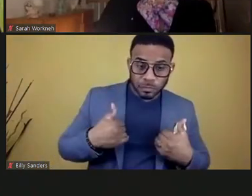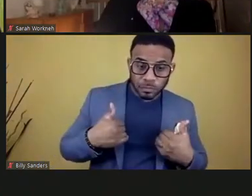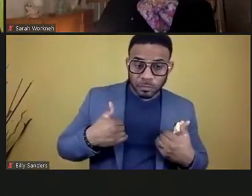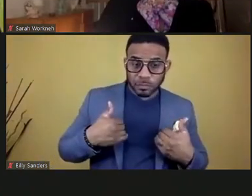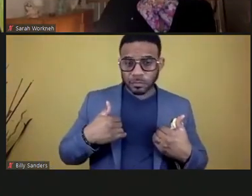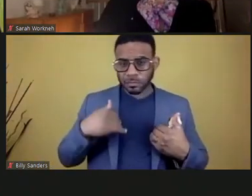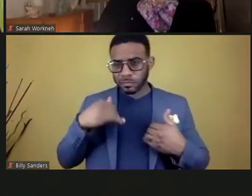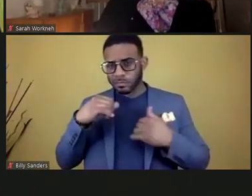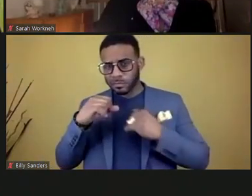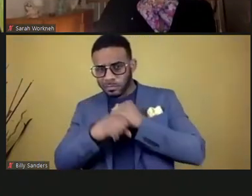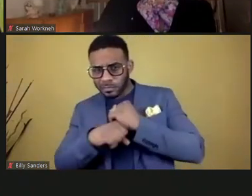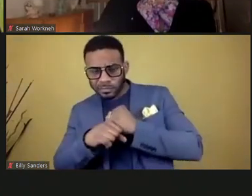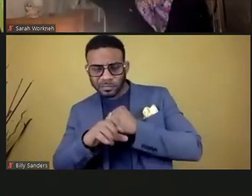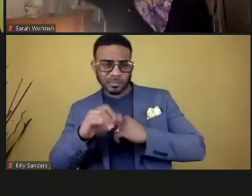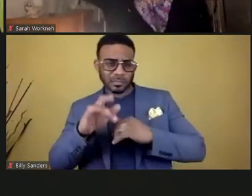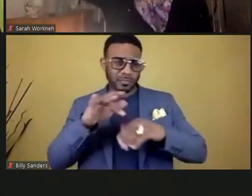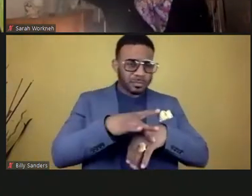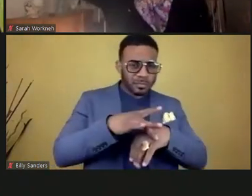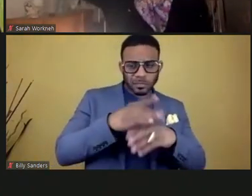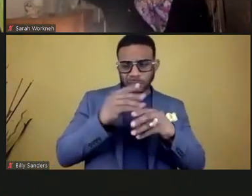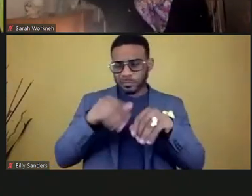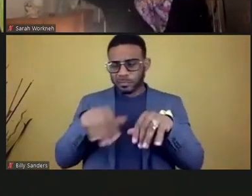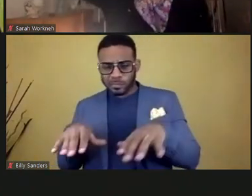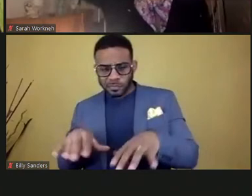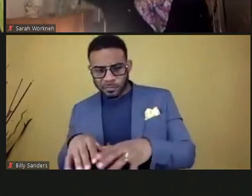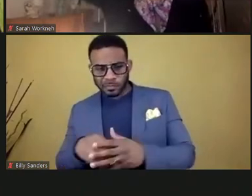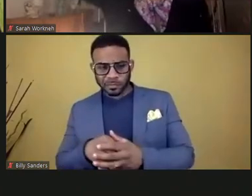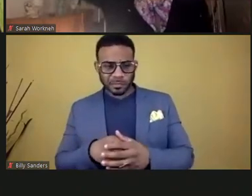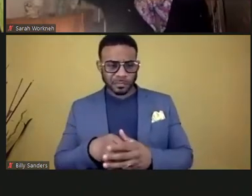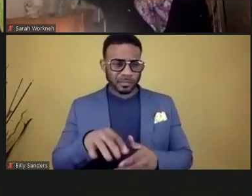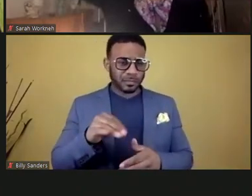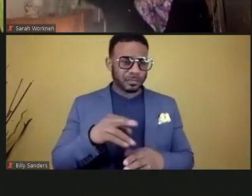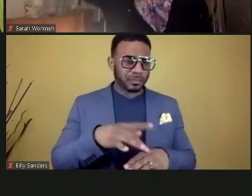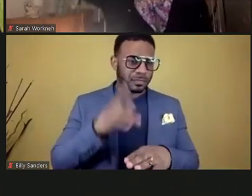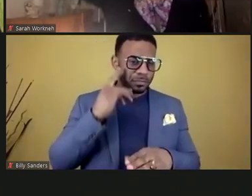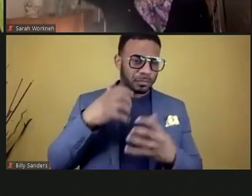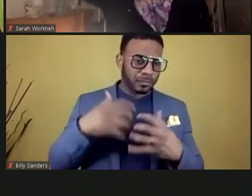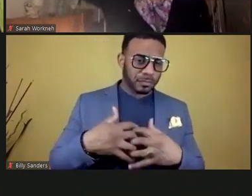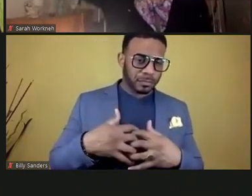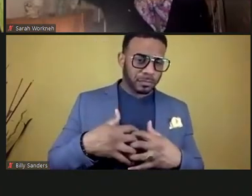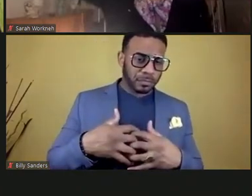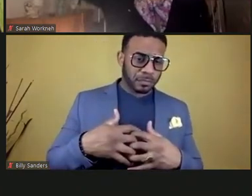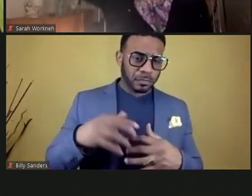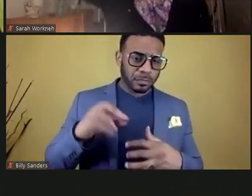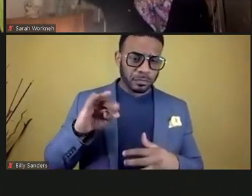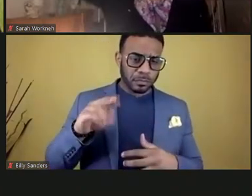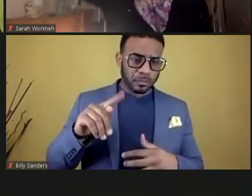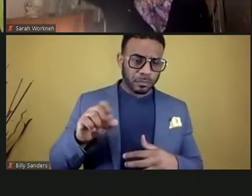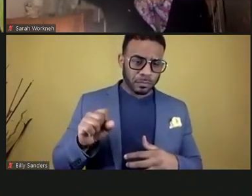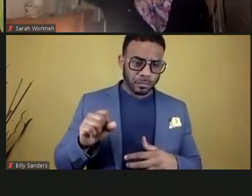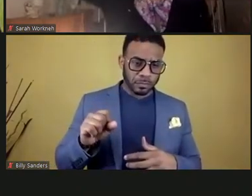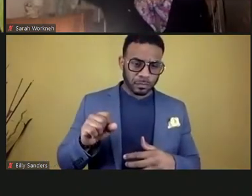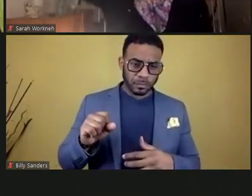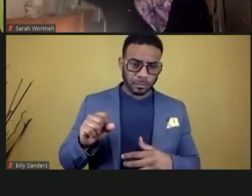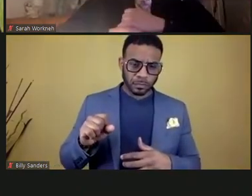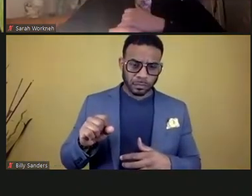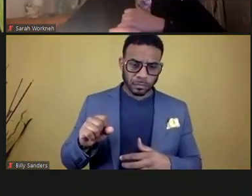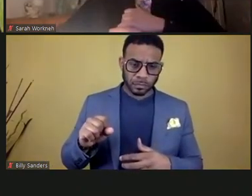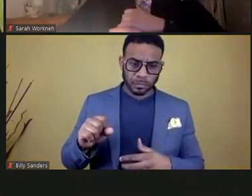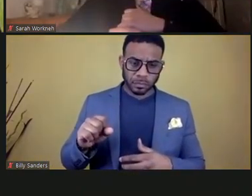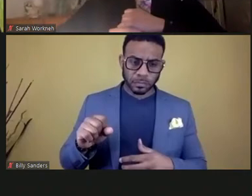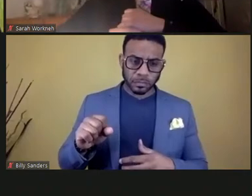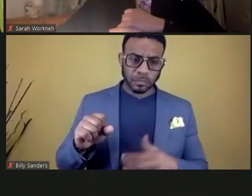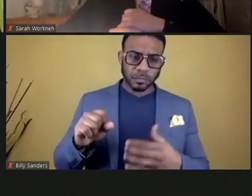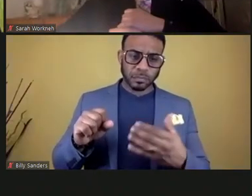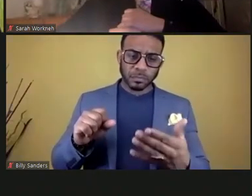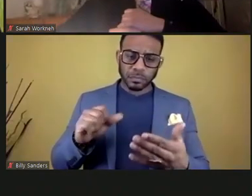insects and the earth and the land, finding room for machines and robots, Afrofuturism, Black